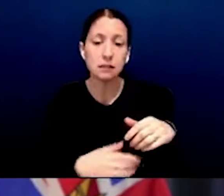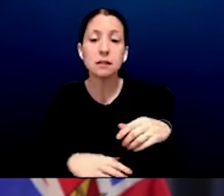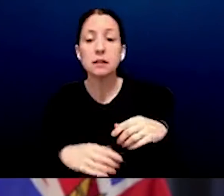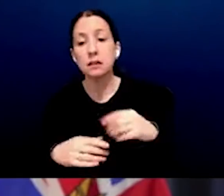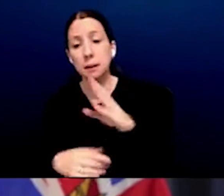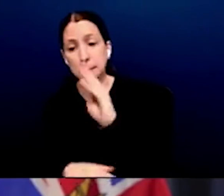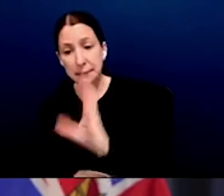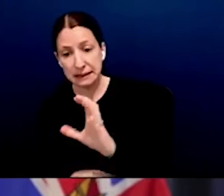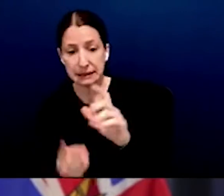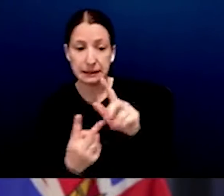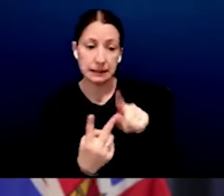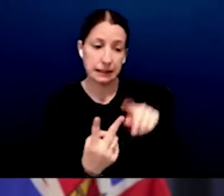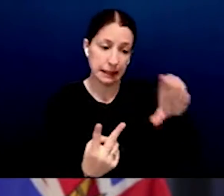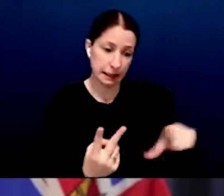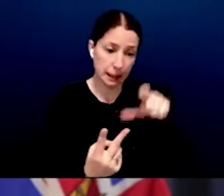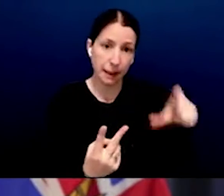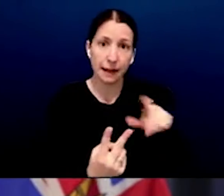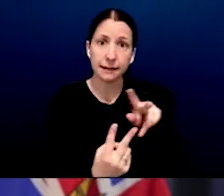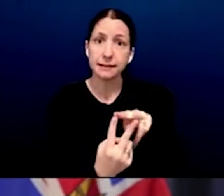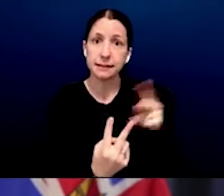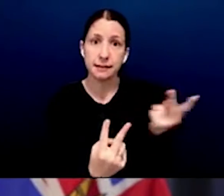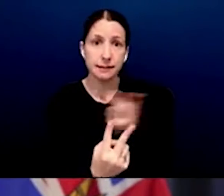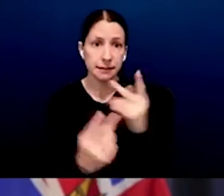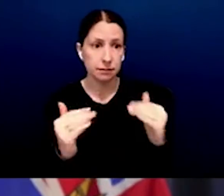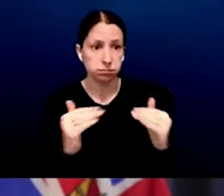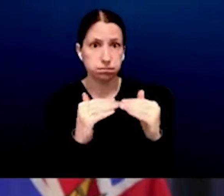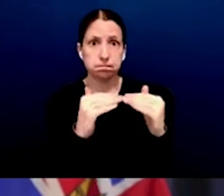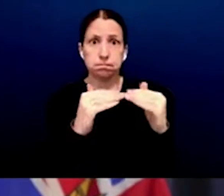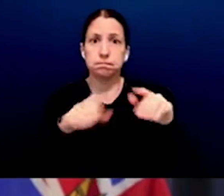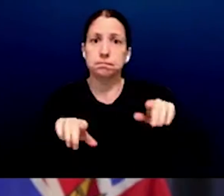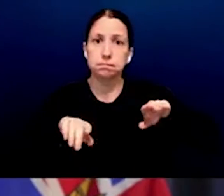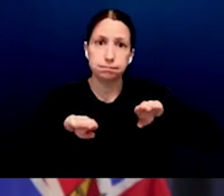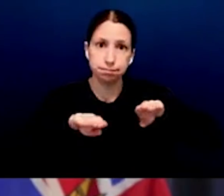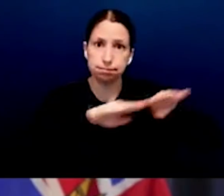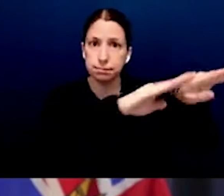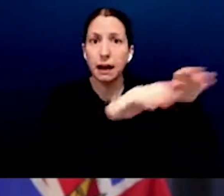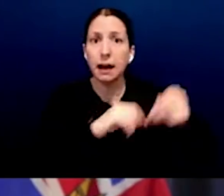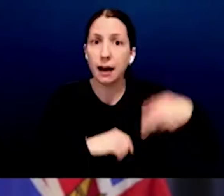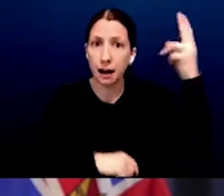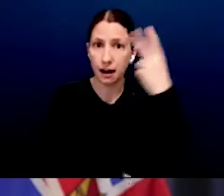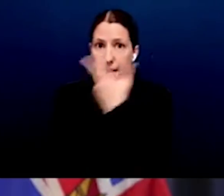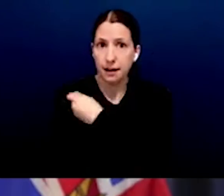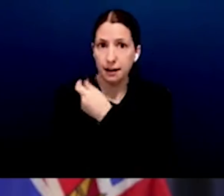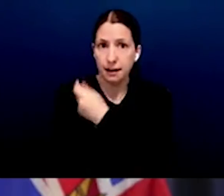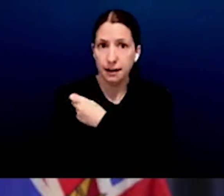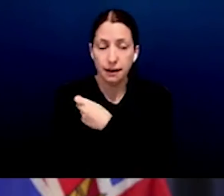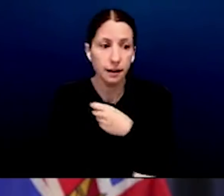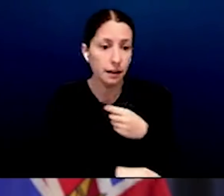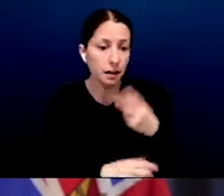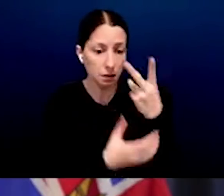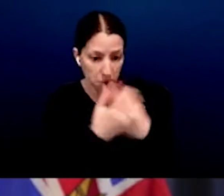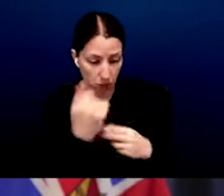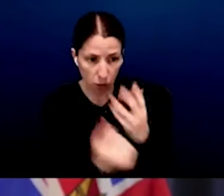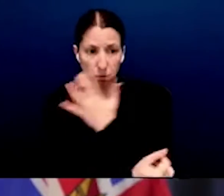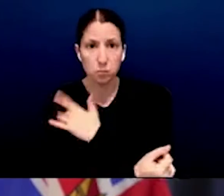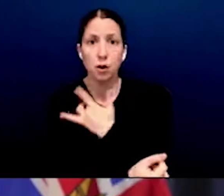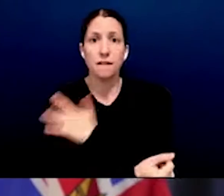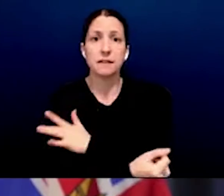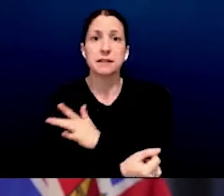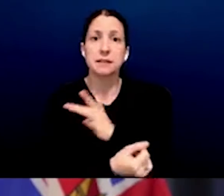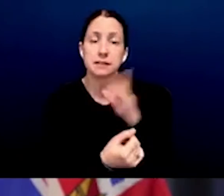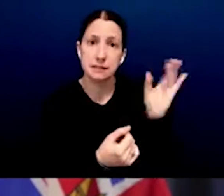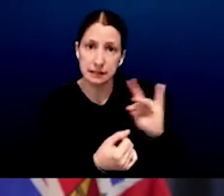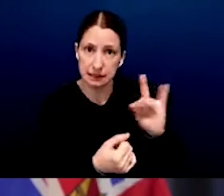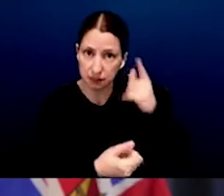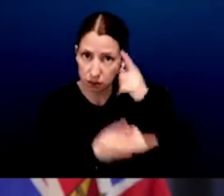both almost dose for dose in terms of per capita immunization. Both provinces agreed that